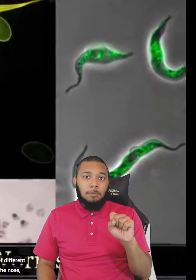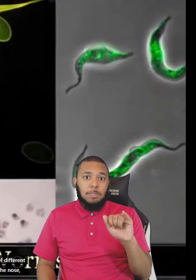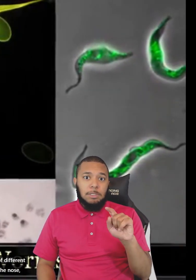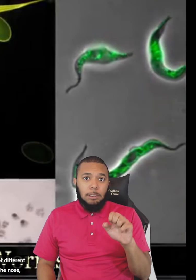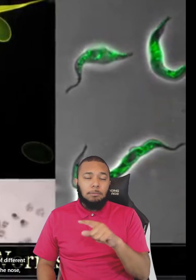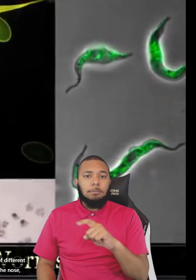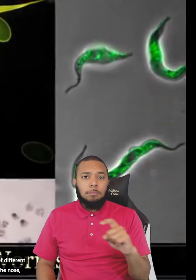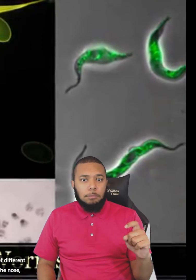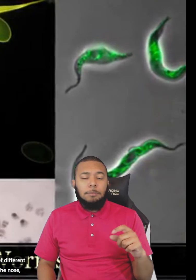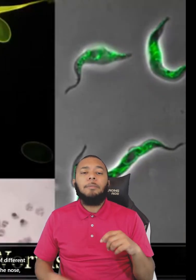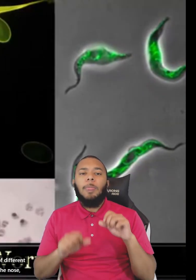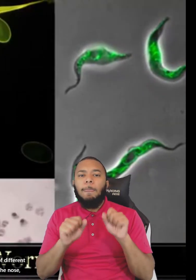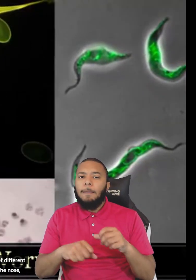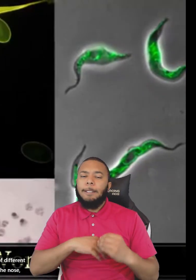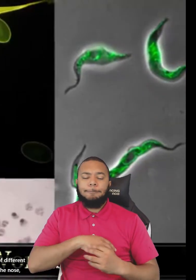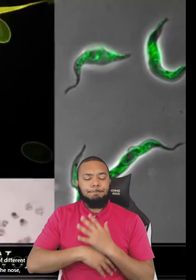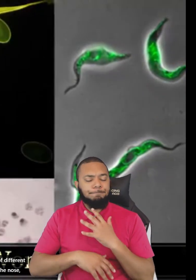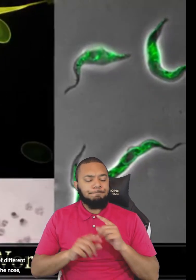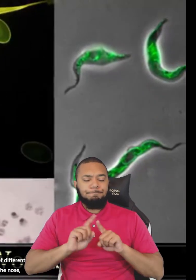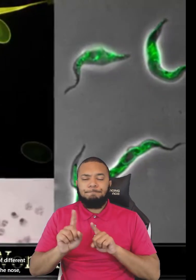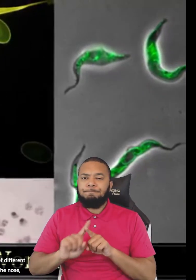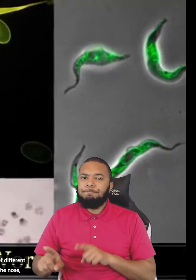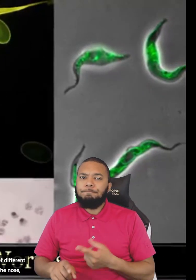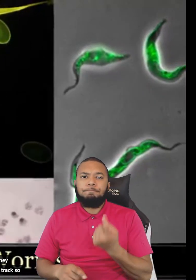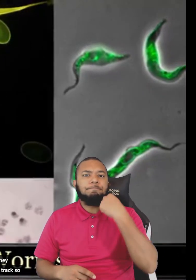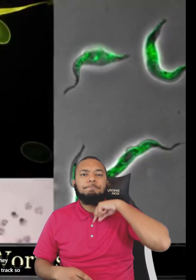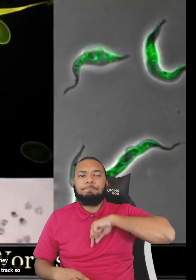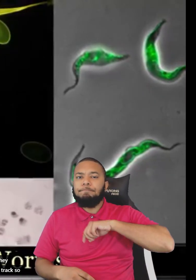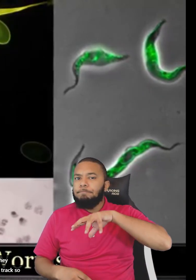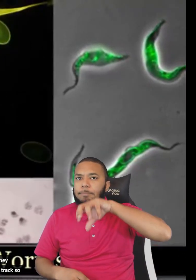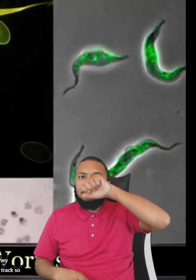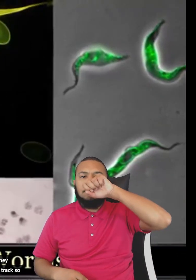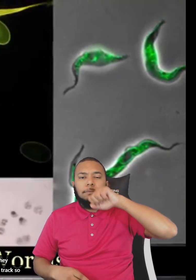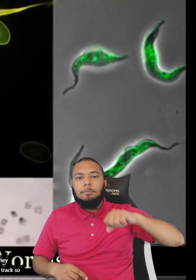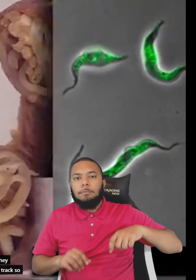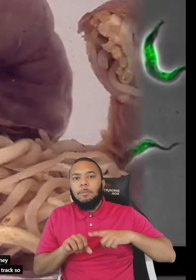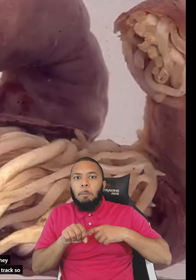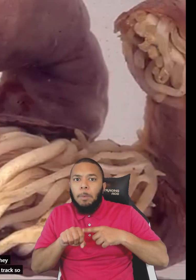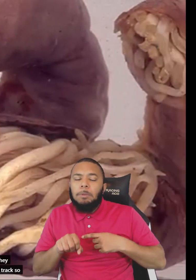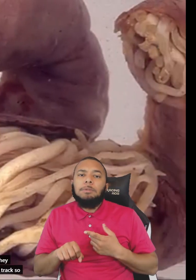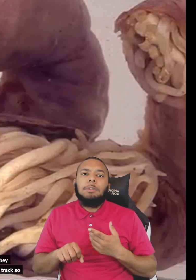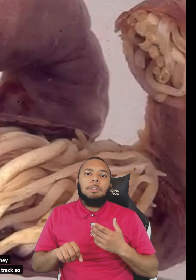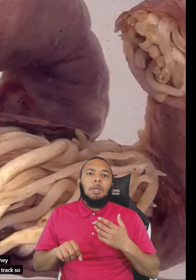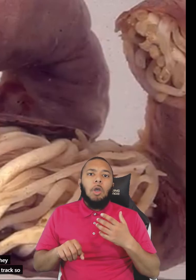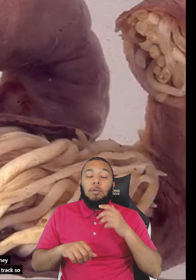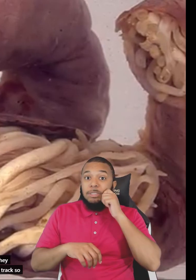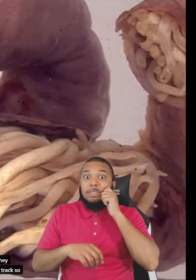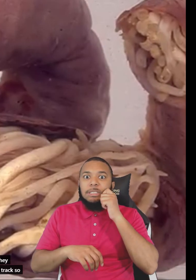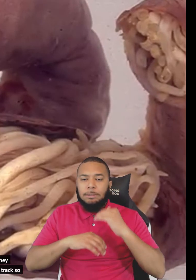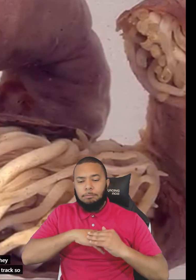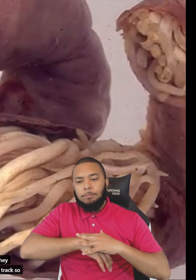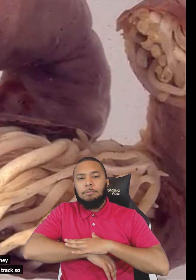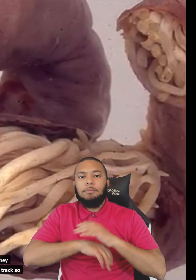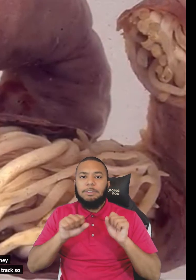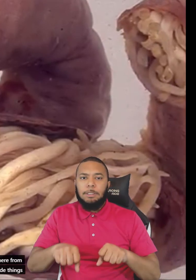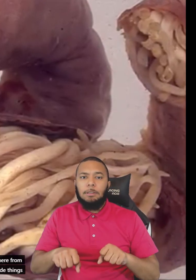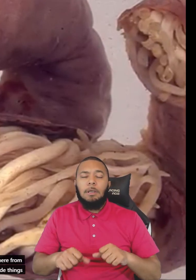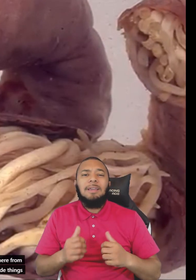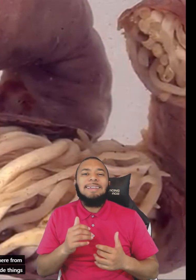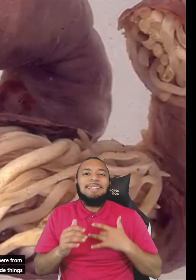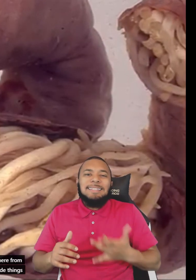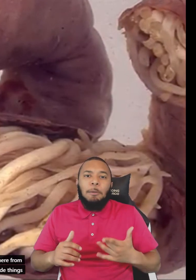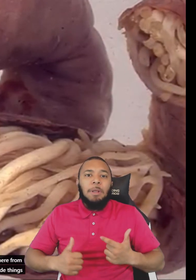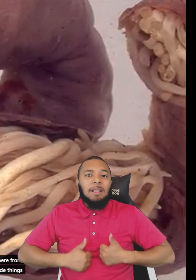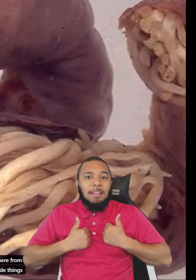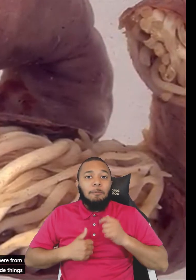can enter the body in a number of different ways, through the mouth, the nose, the anus, or through the skin. They mostly live in the intestinal tract, so they can